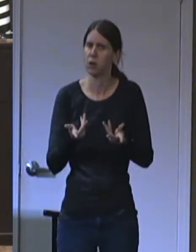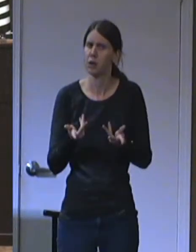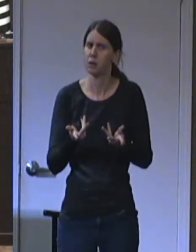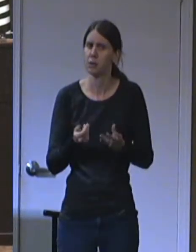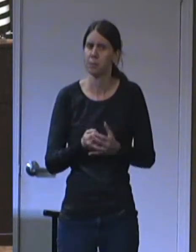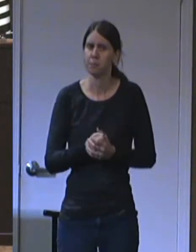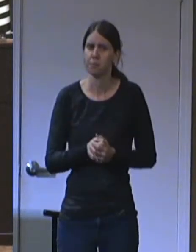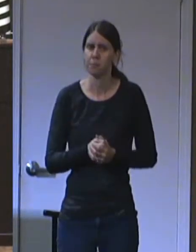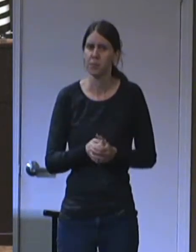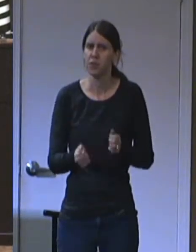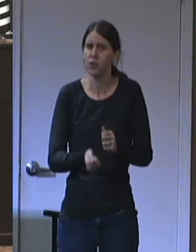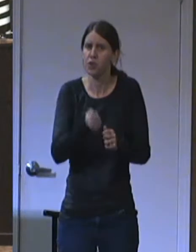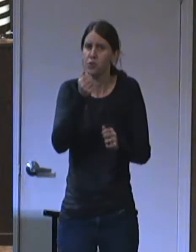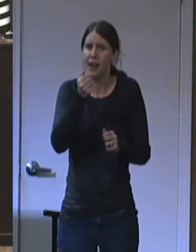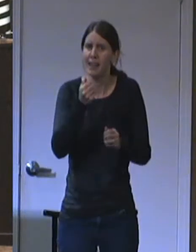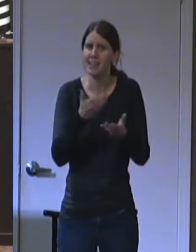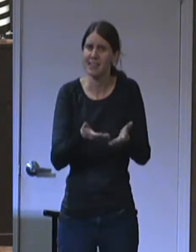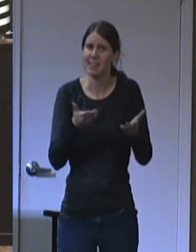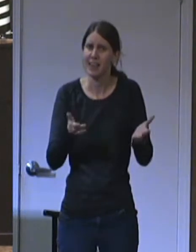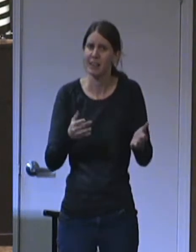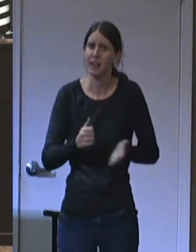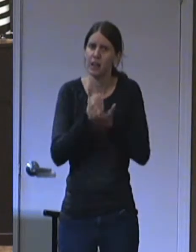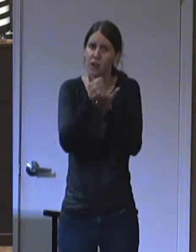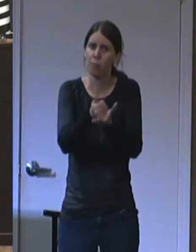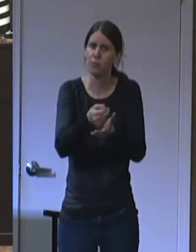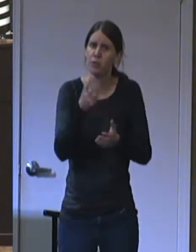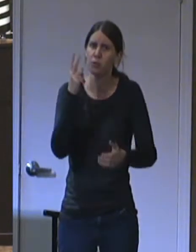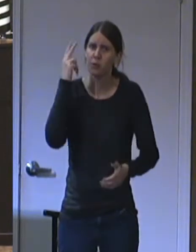The most significant thing that helped you see